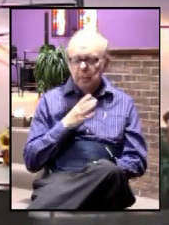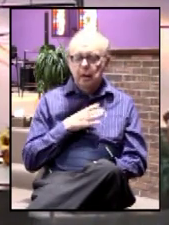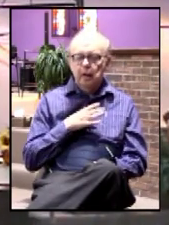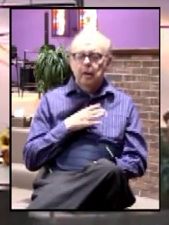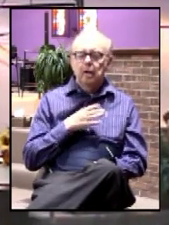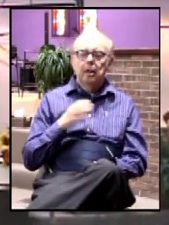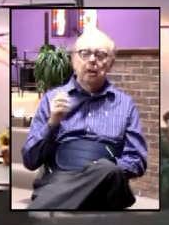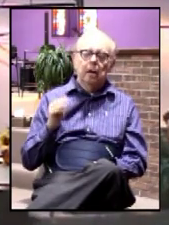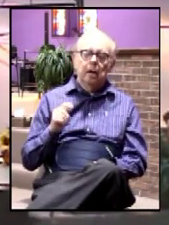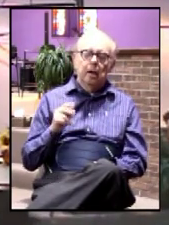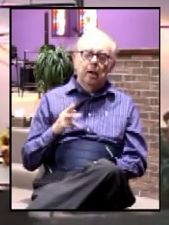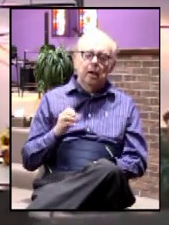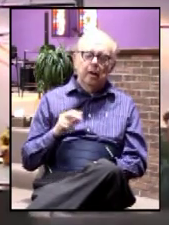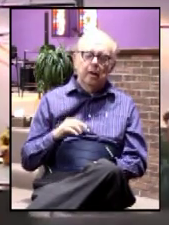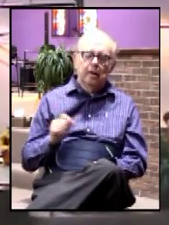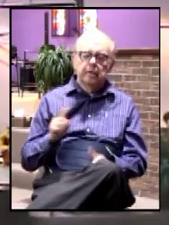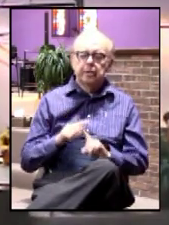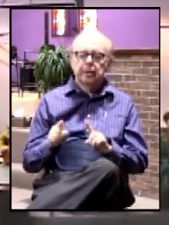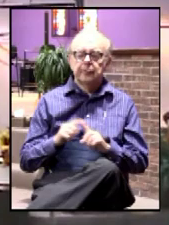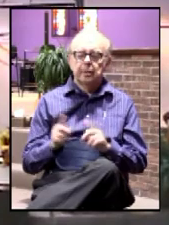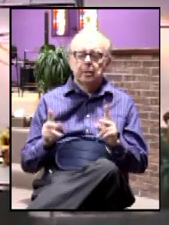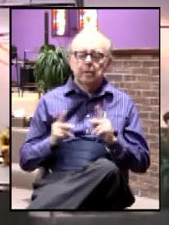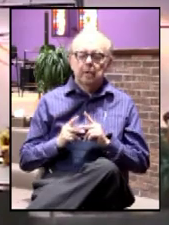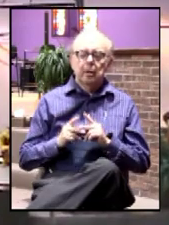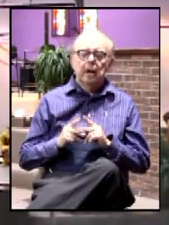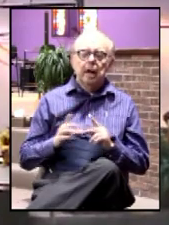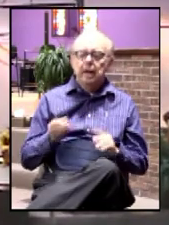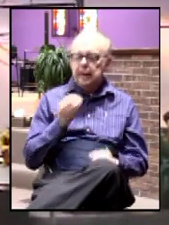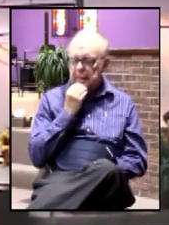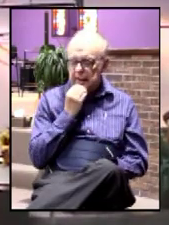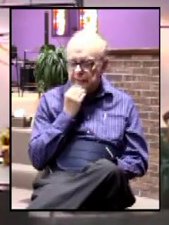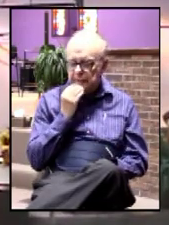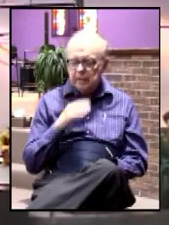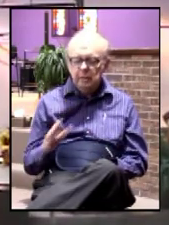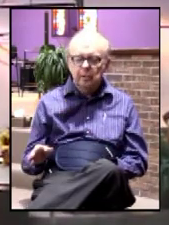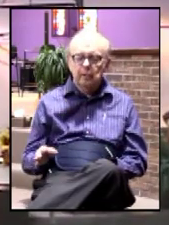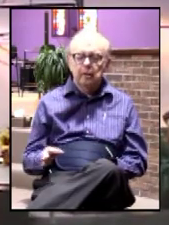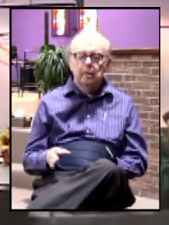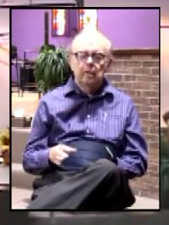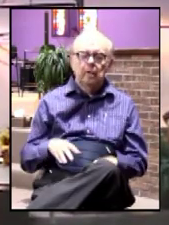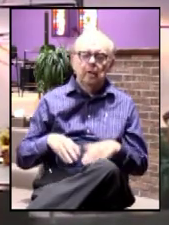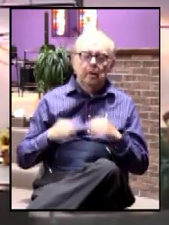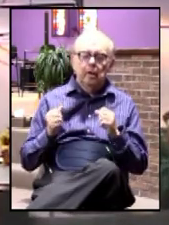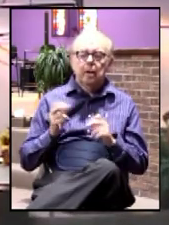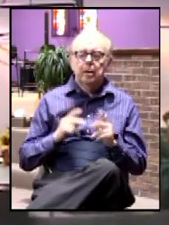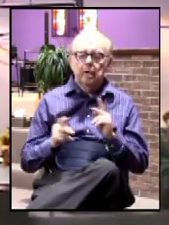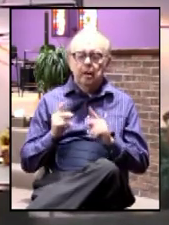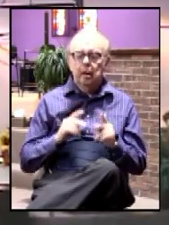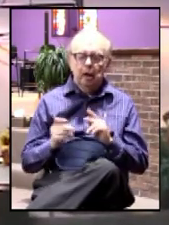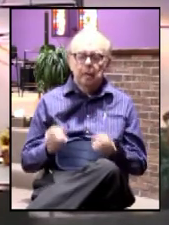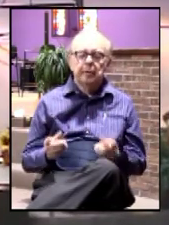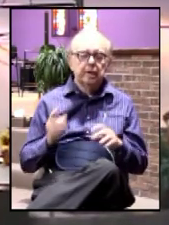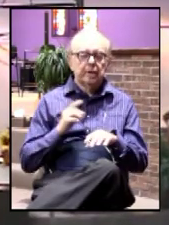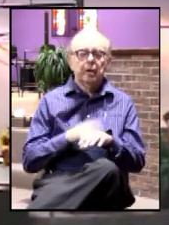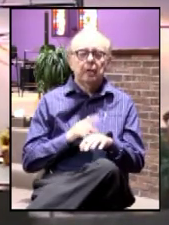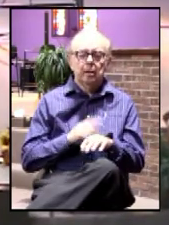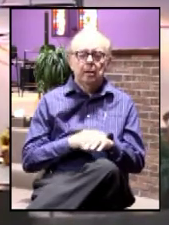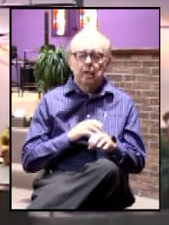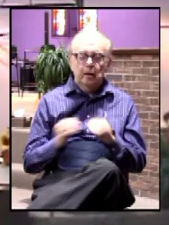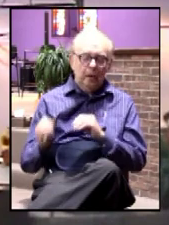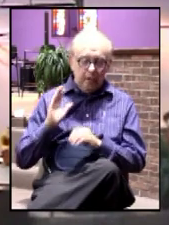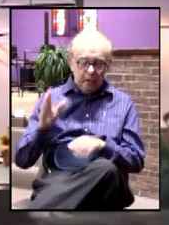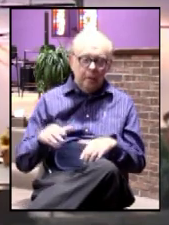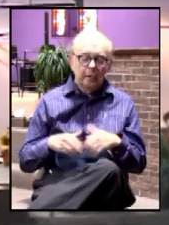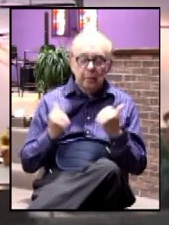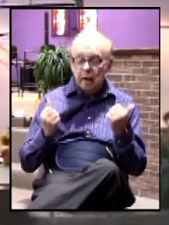into places that nobody would go to and would feed the children and the orphans and the people, a lot of times